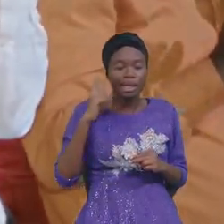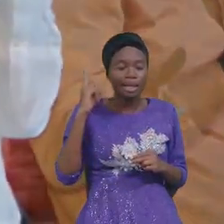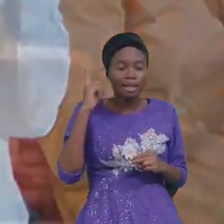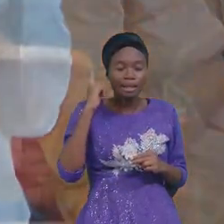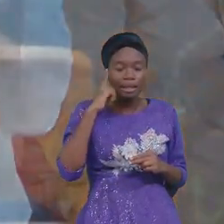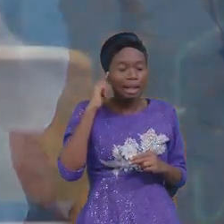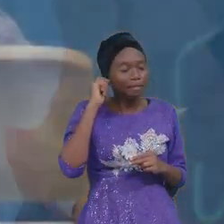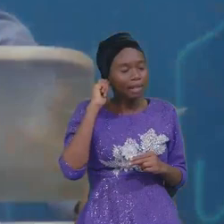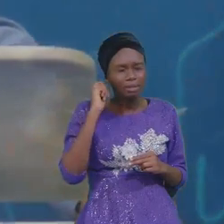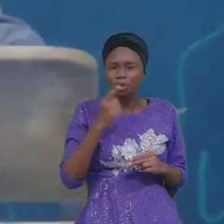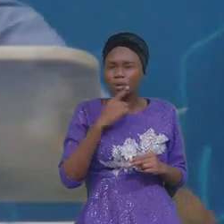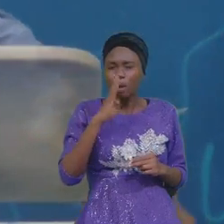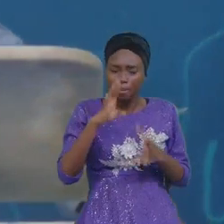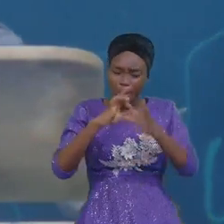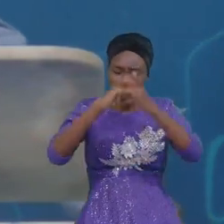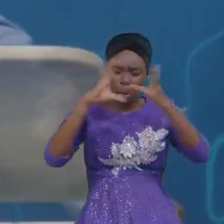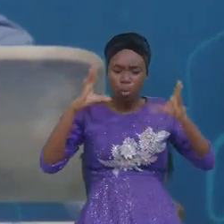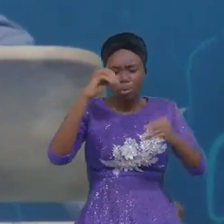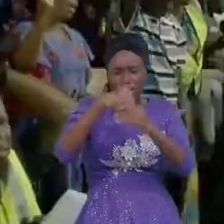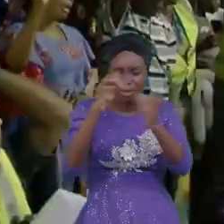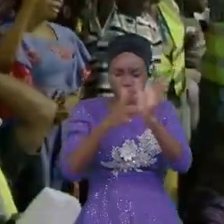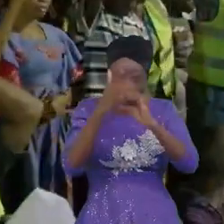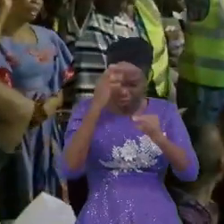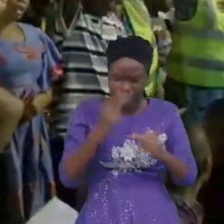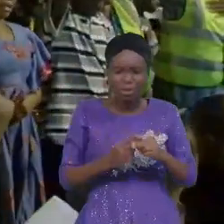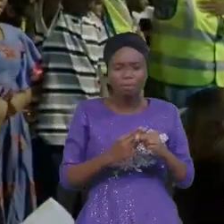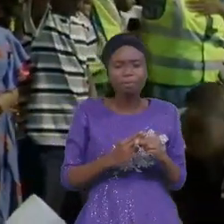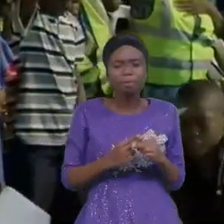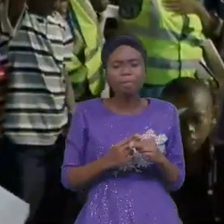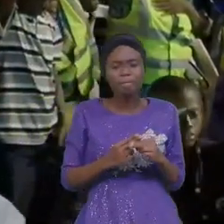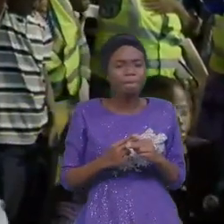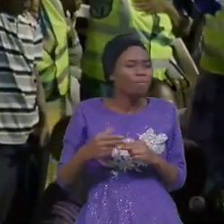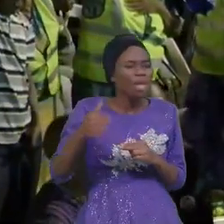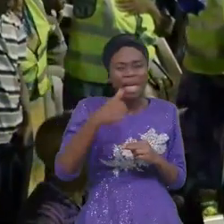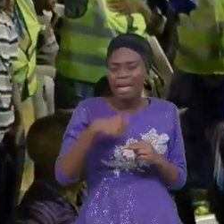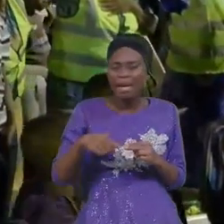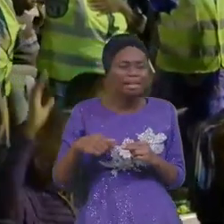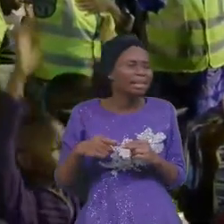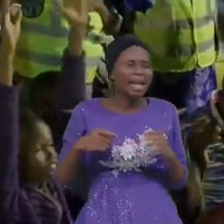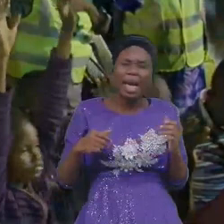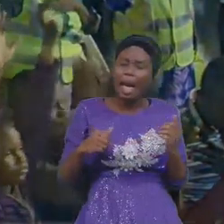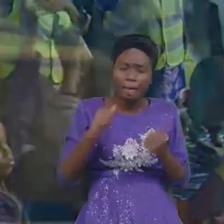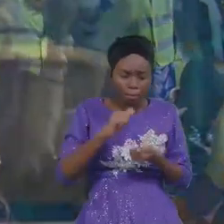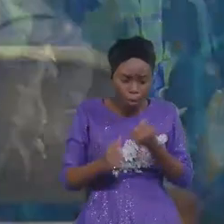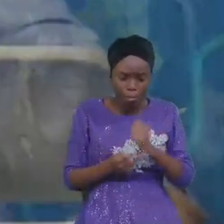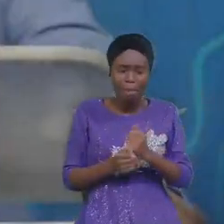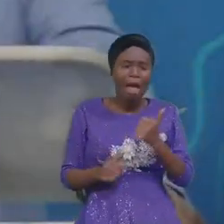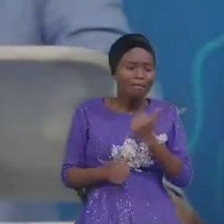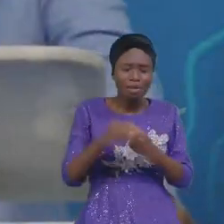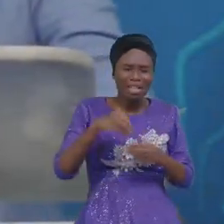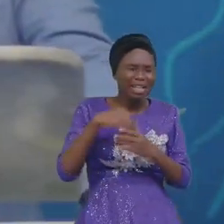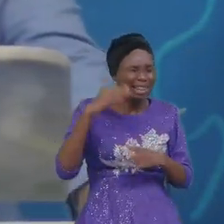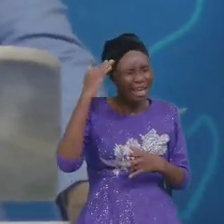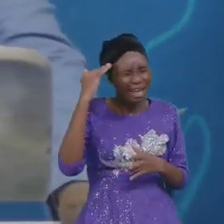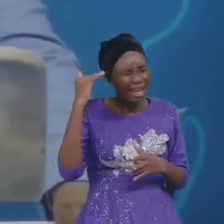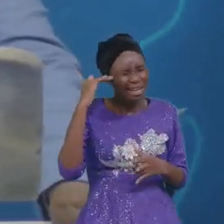tongues, be loosed in Jesus' name. Any torment, any affliction in the head, I